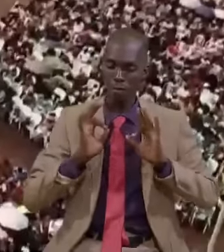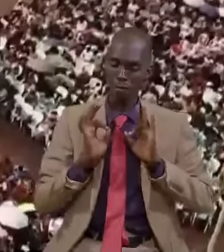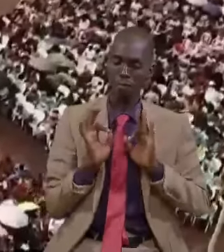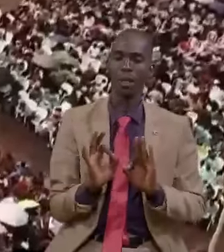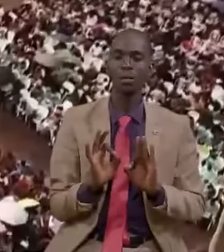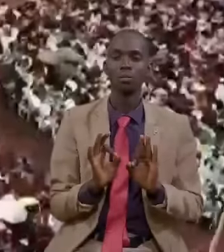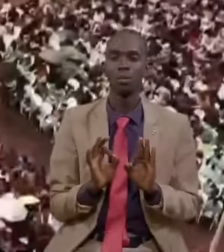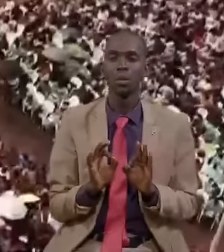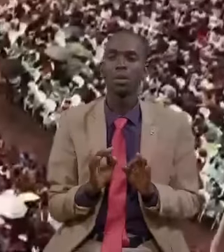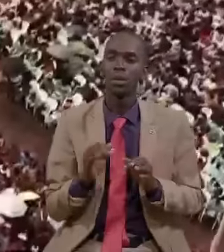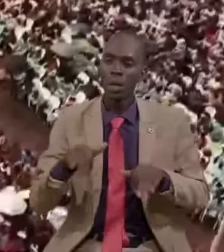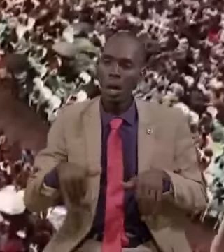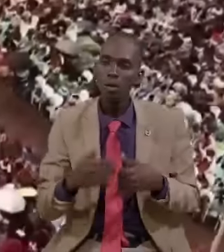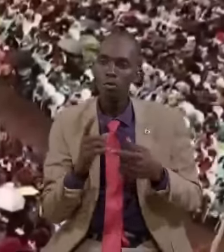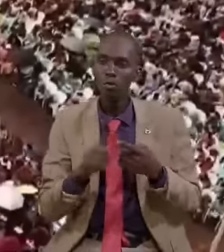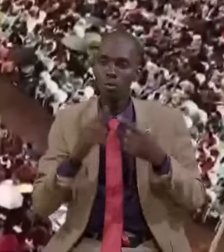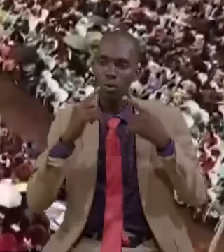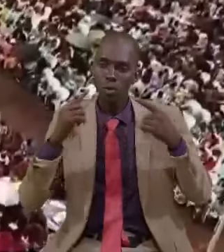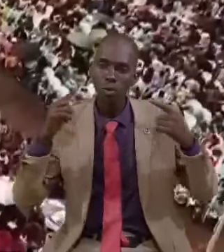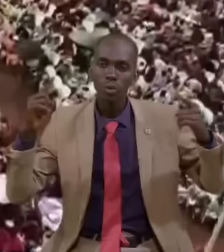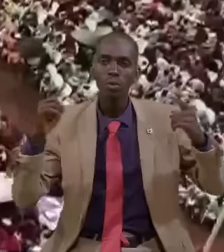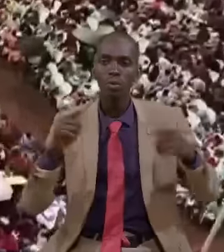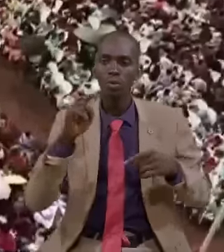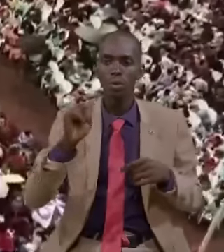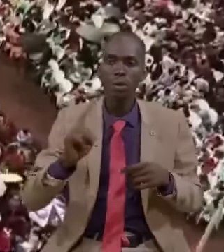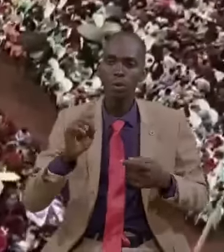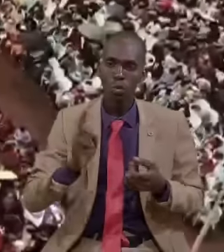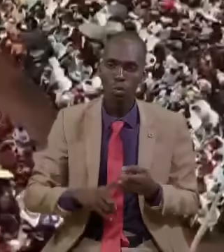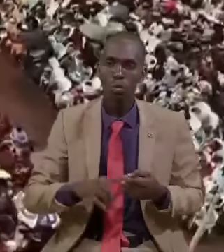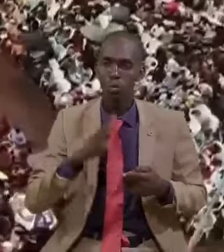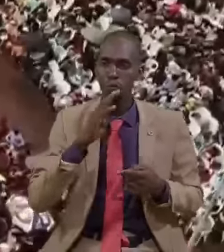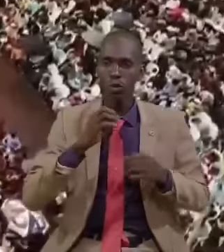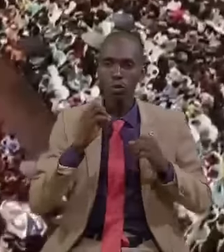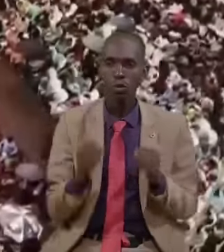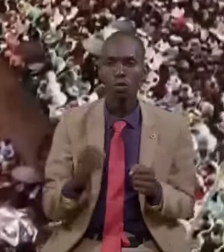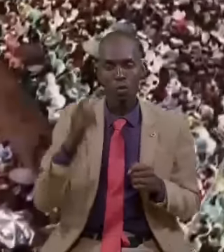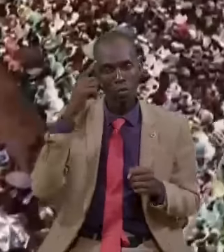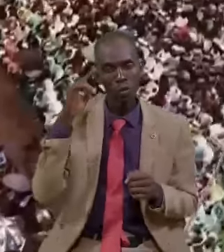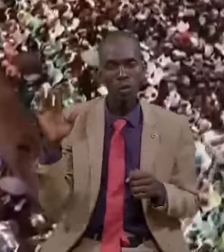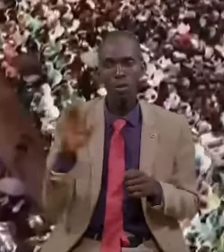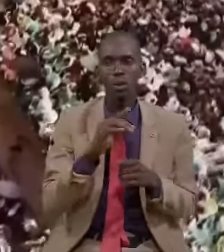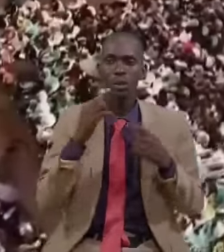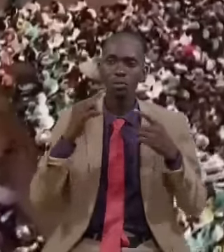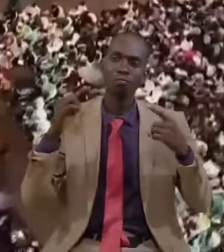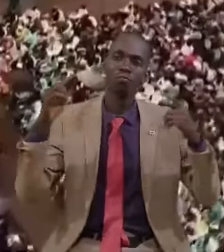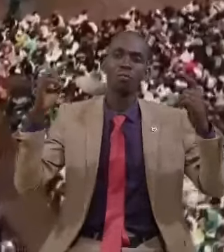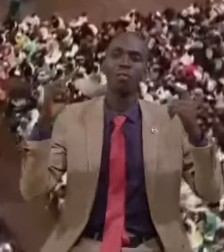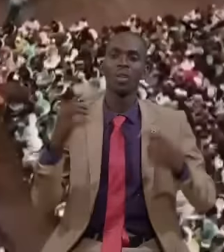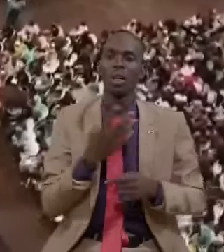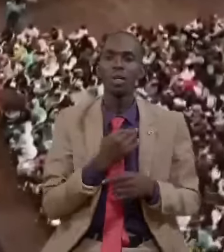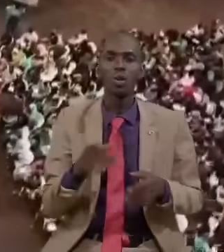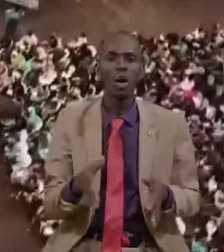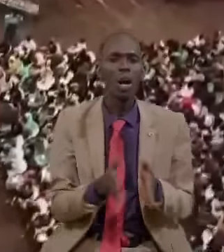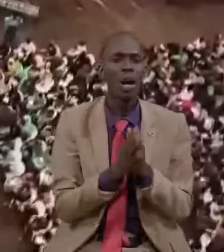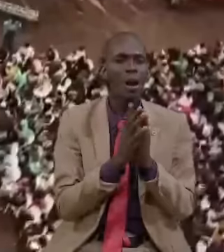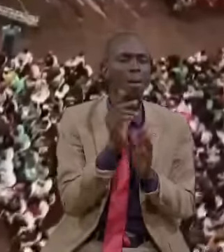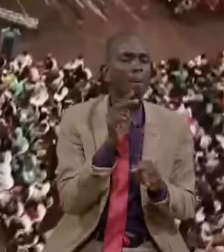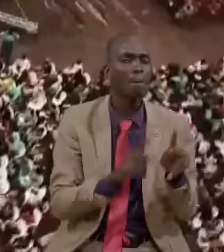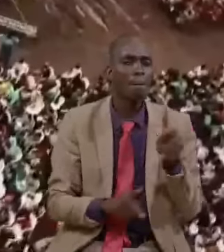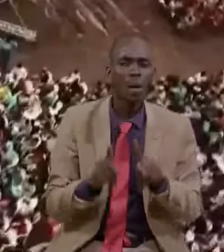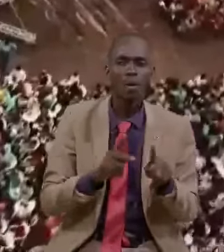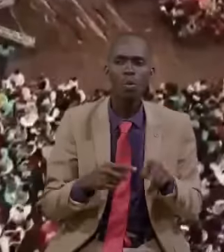they achieve. They have to keep fit for the achievement. And then you ask the people who are on their